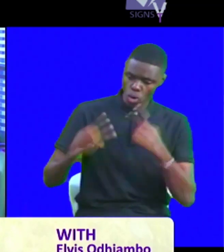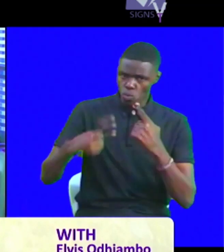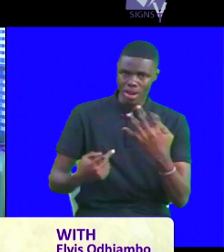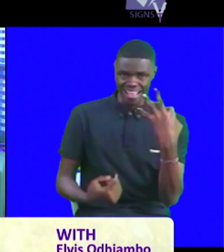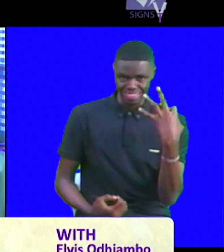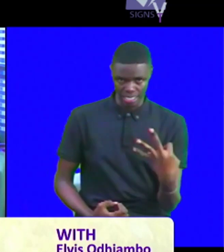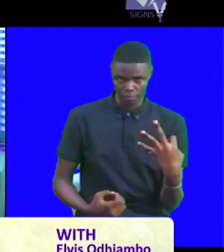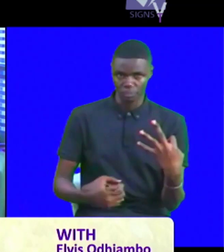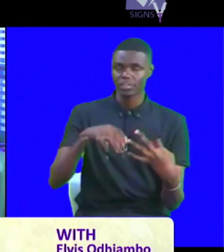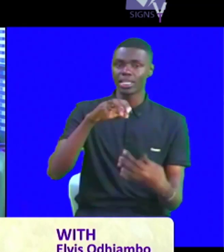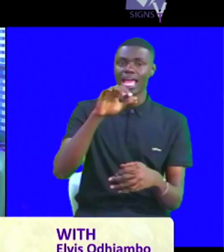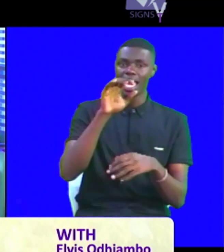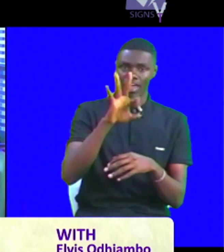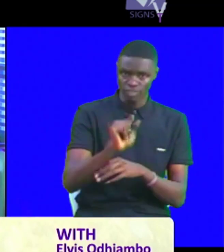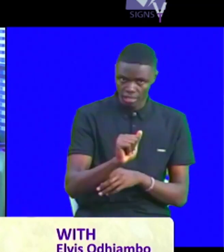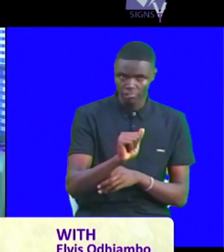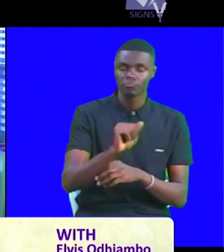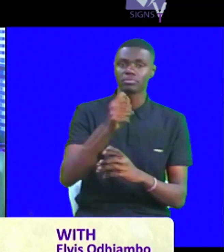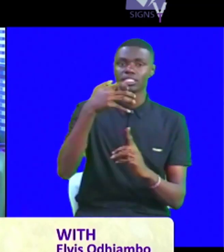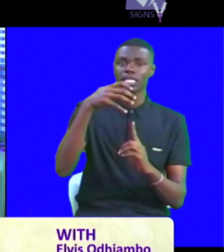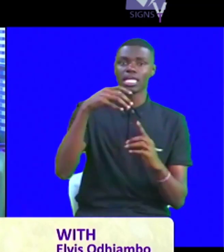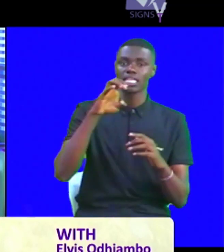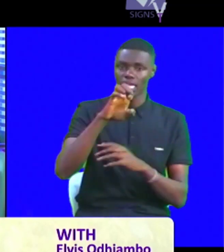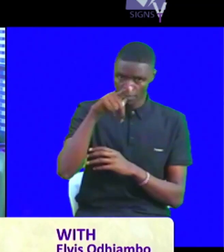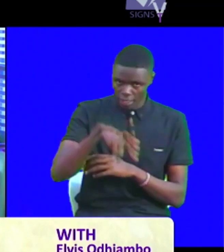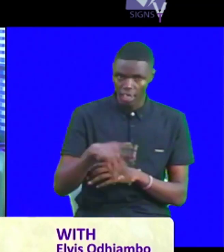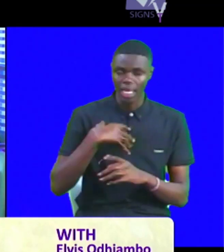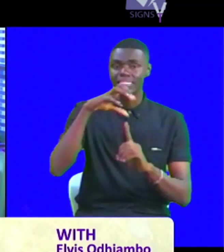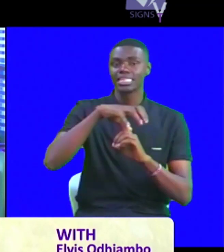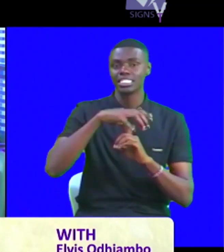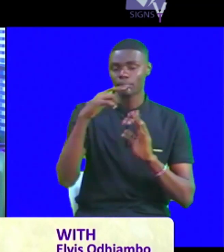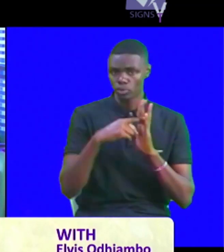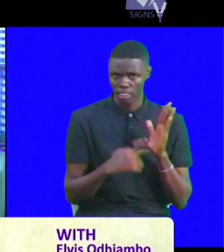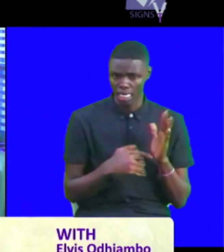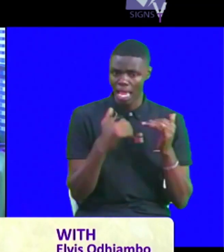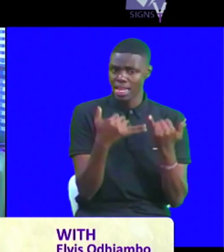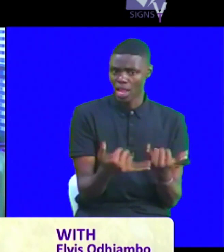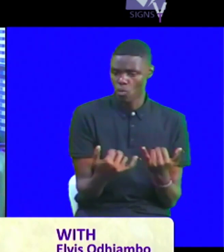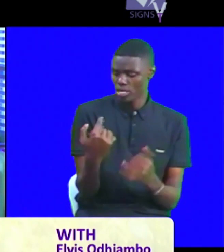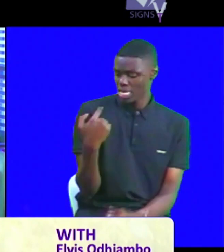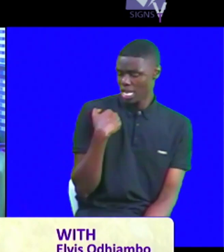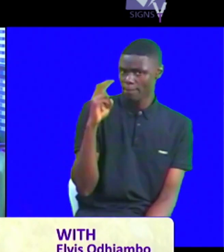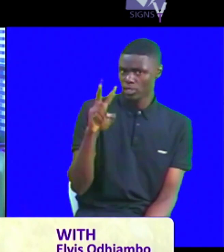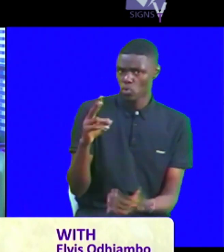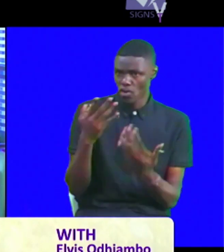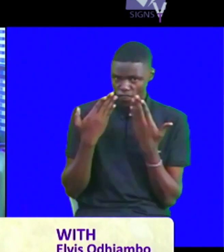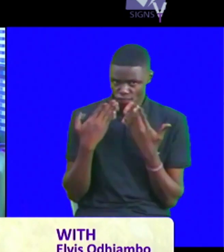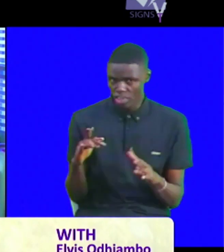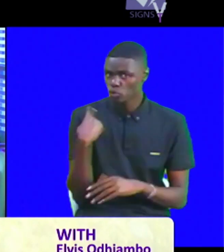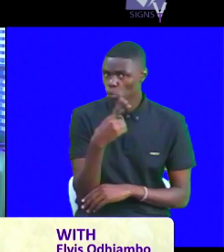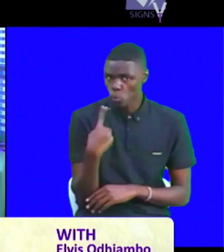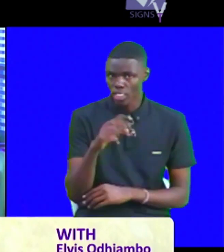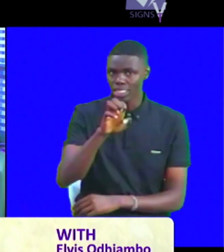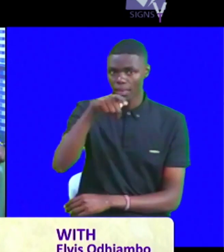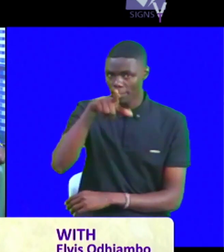the treble last season. They took the FA Cup, the Premier League, as well as the Champions League. So it rests upon the number